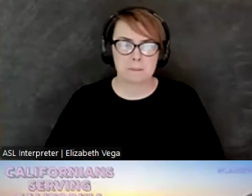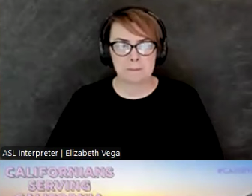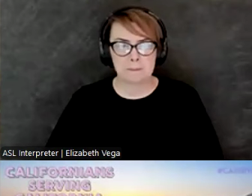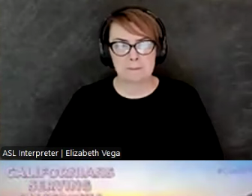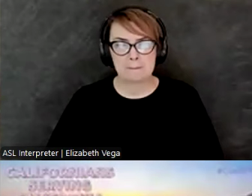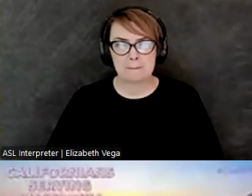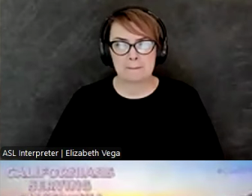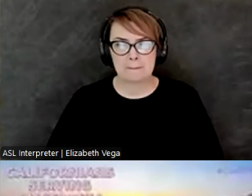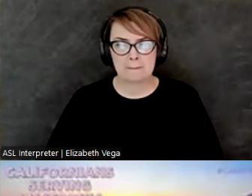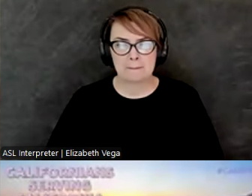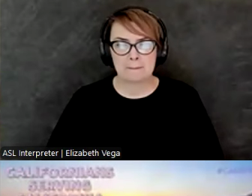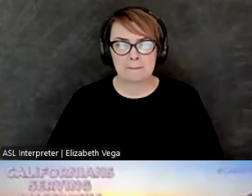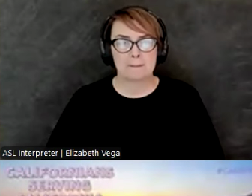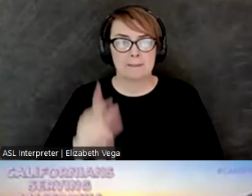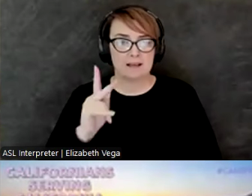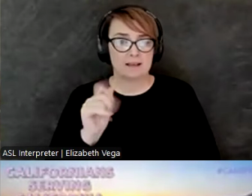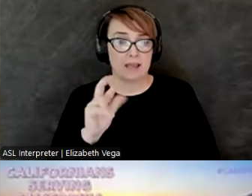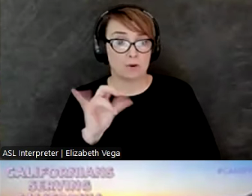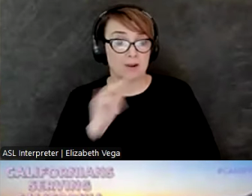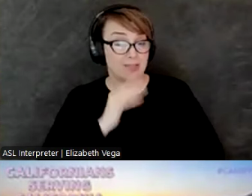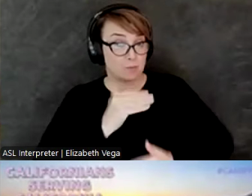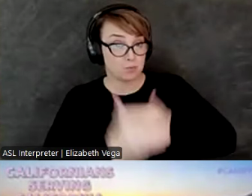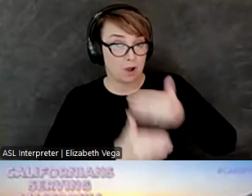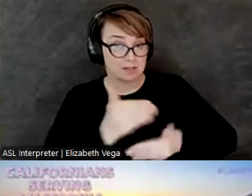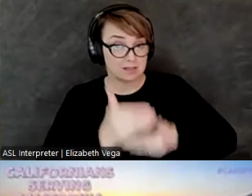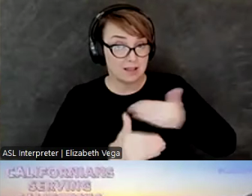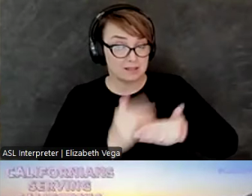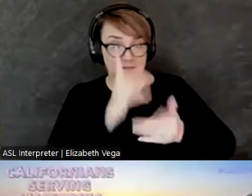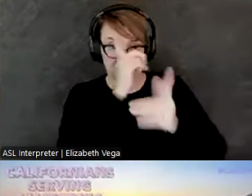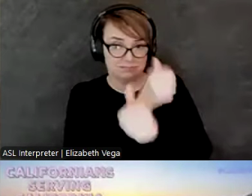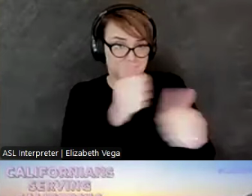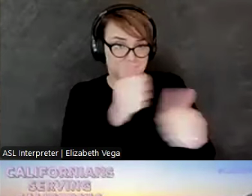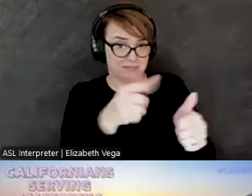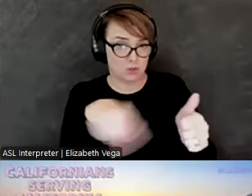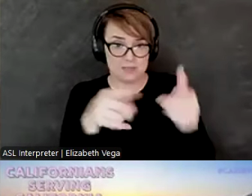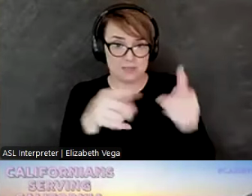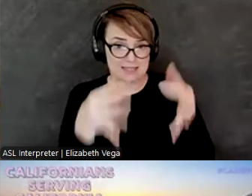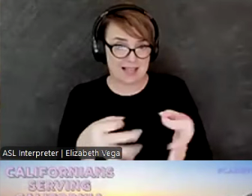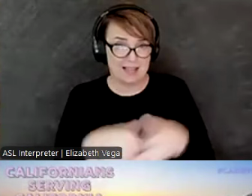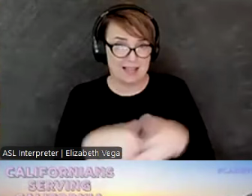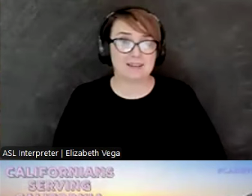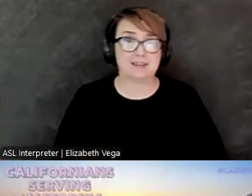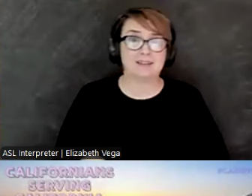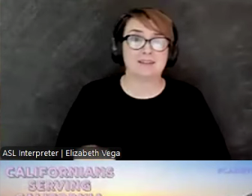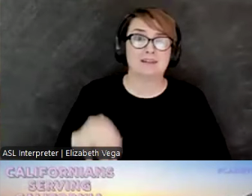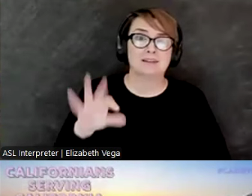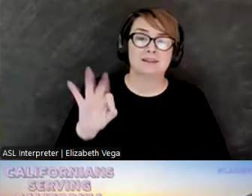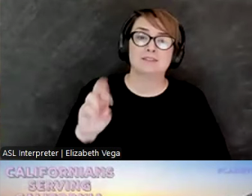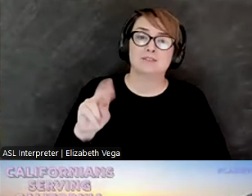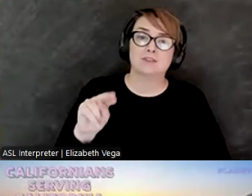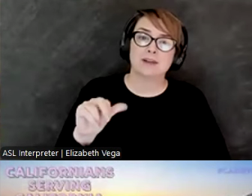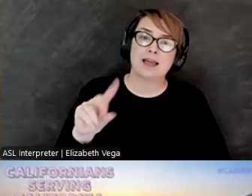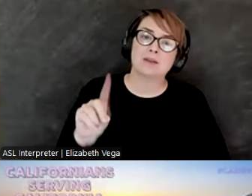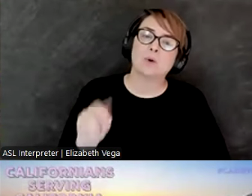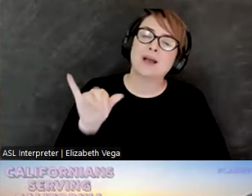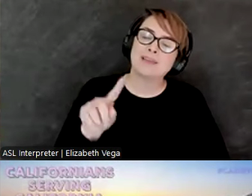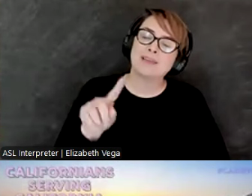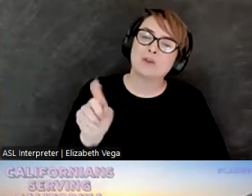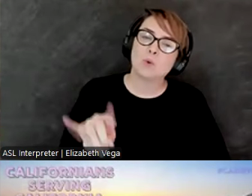It's for you all to decide. I guess then the question would be, who is interested in being in the